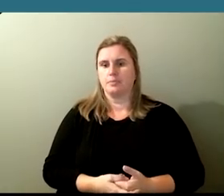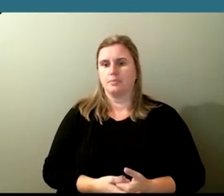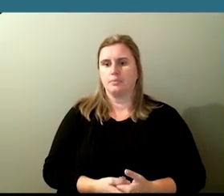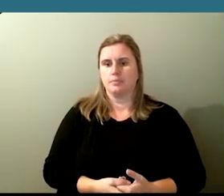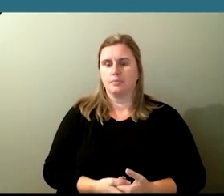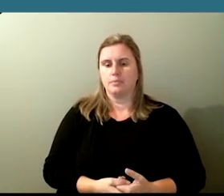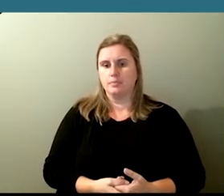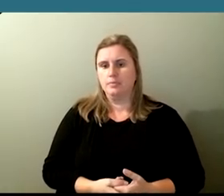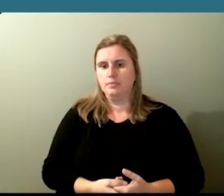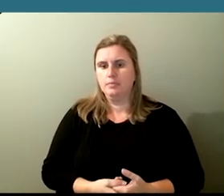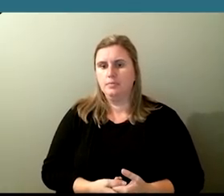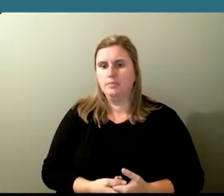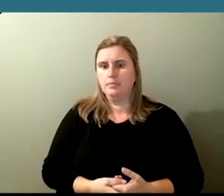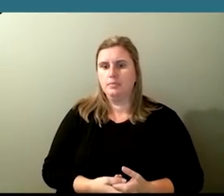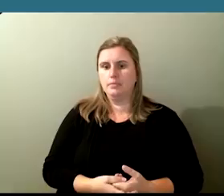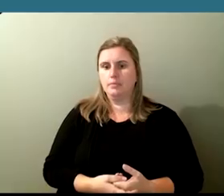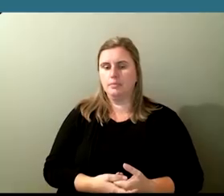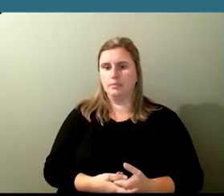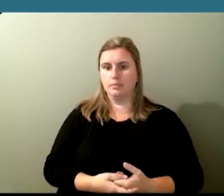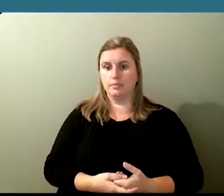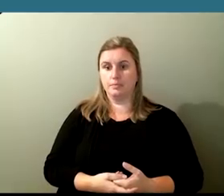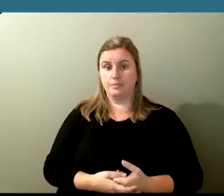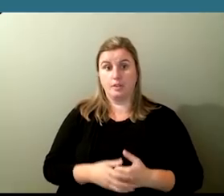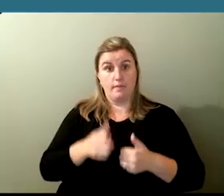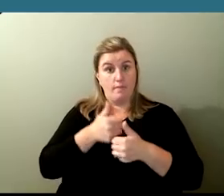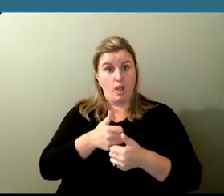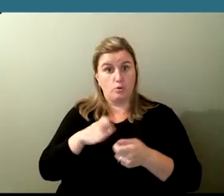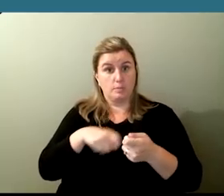It was something that followed specific performances.